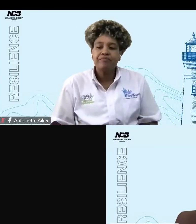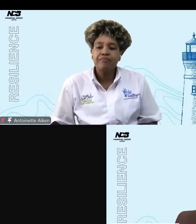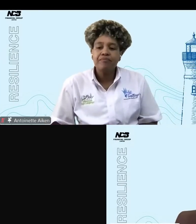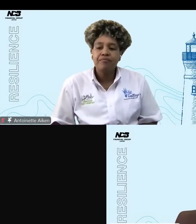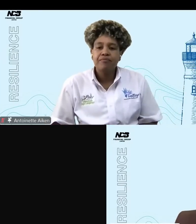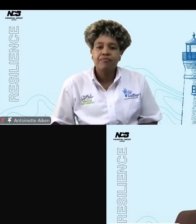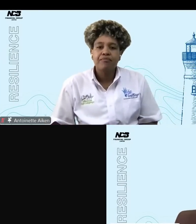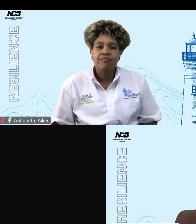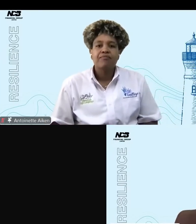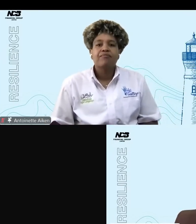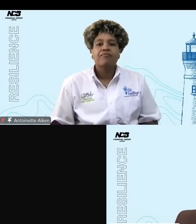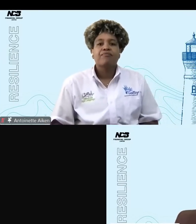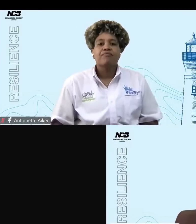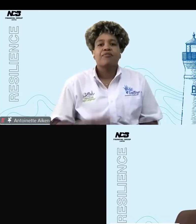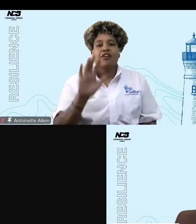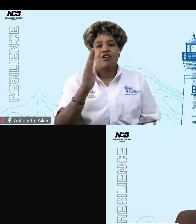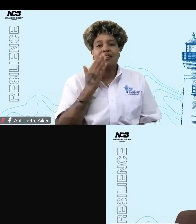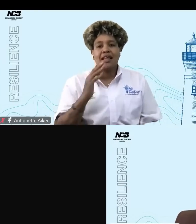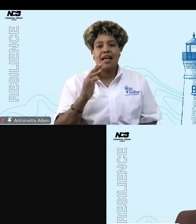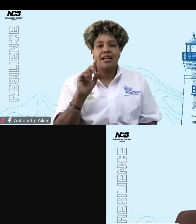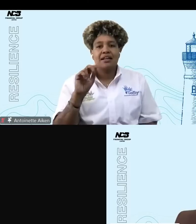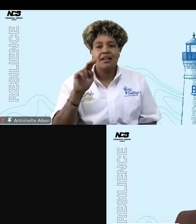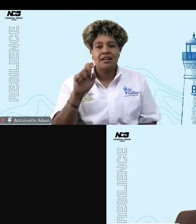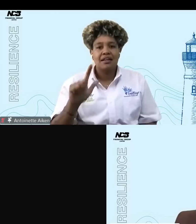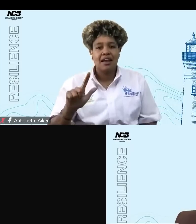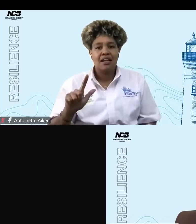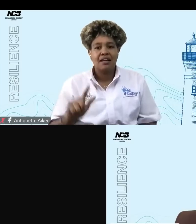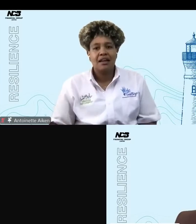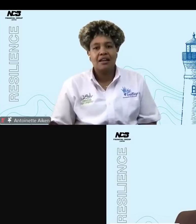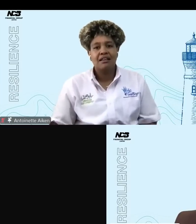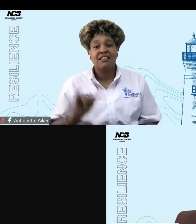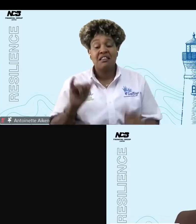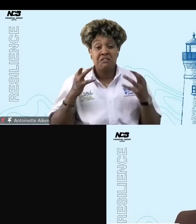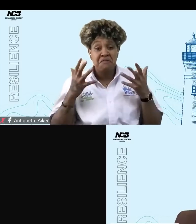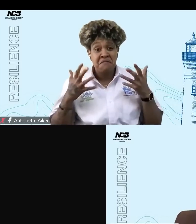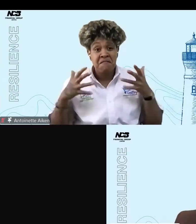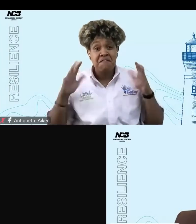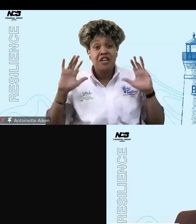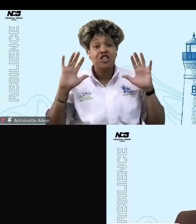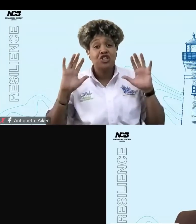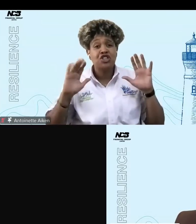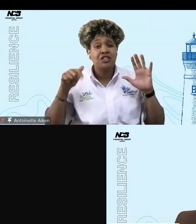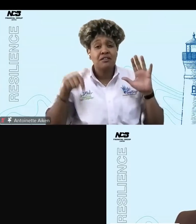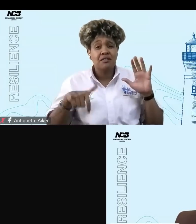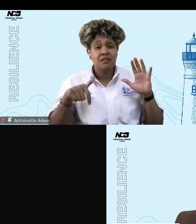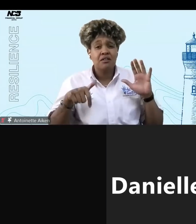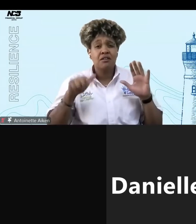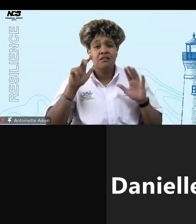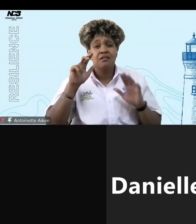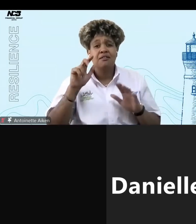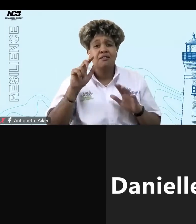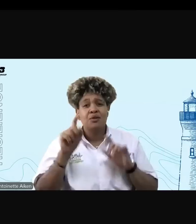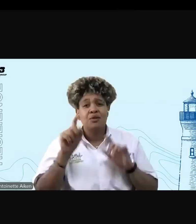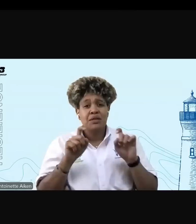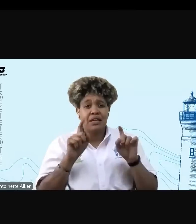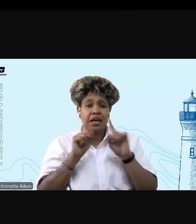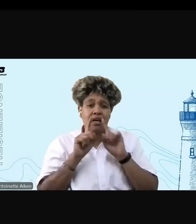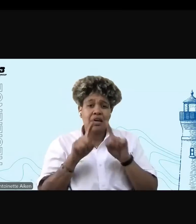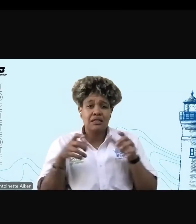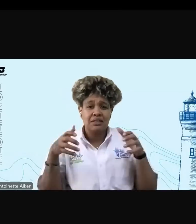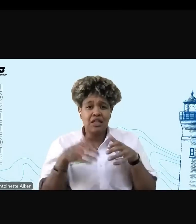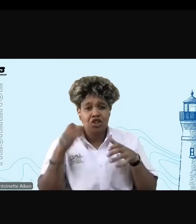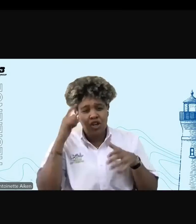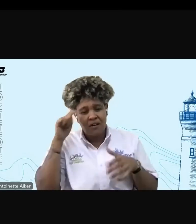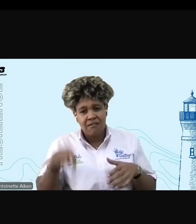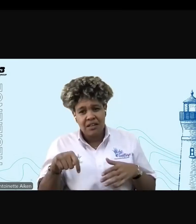right. Thank you very much, Danielle. And that brings us to the end of the Q&A section